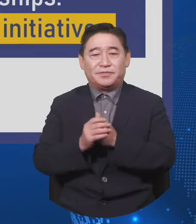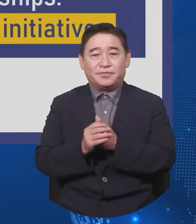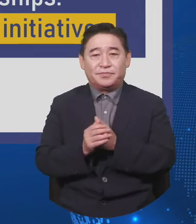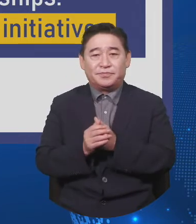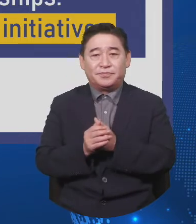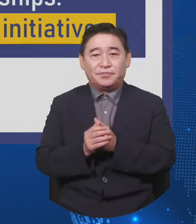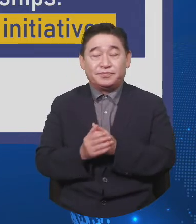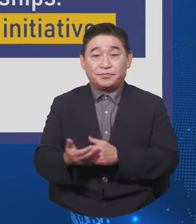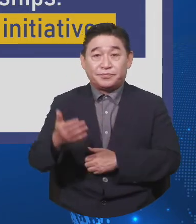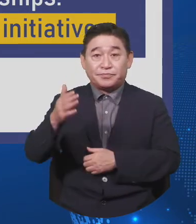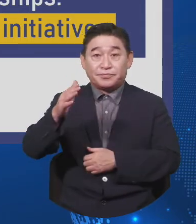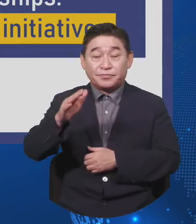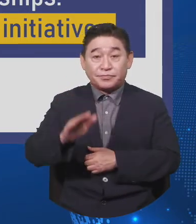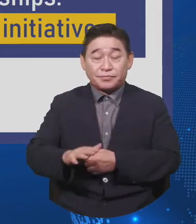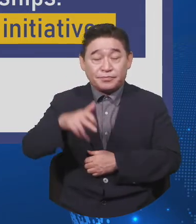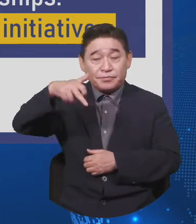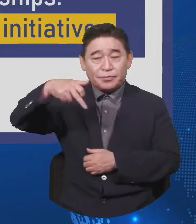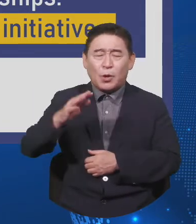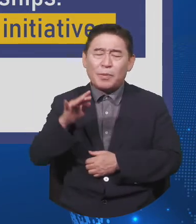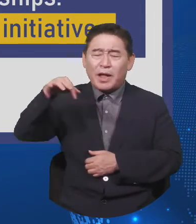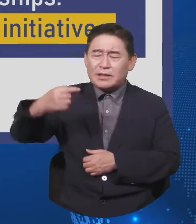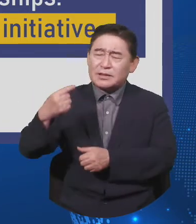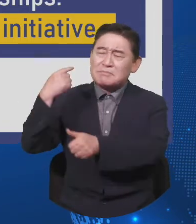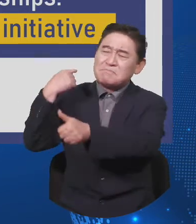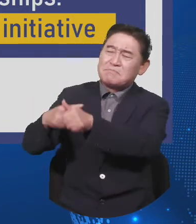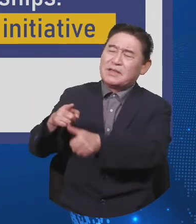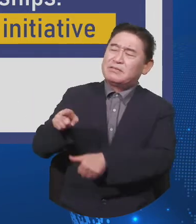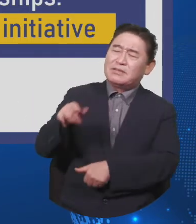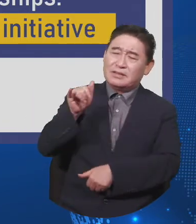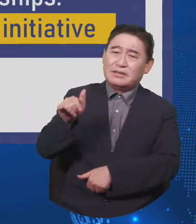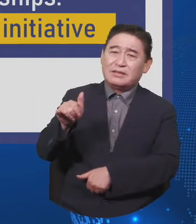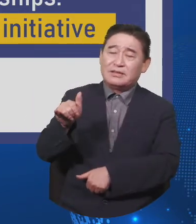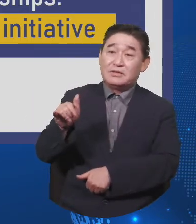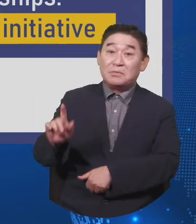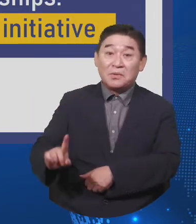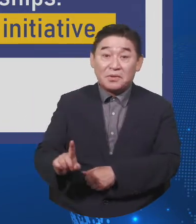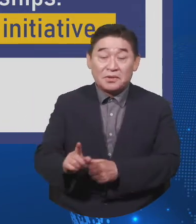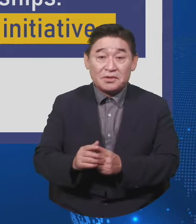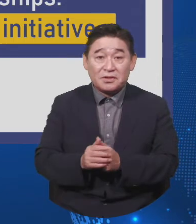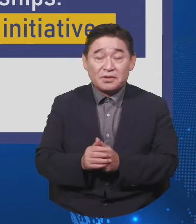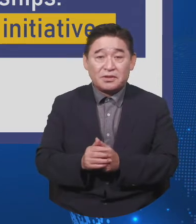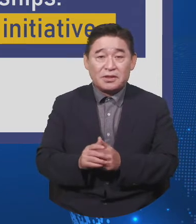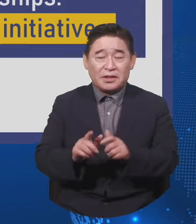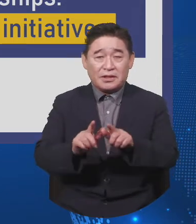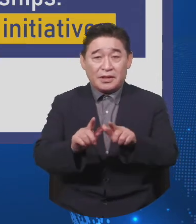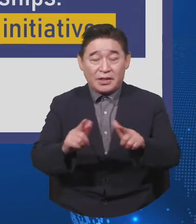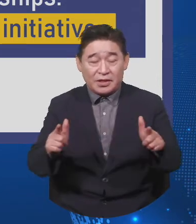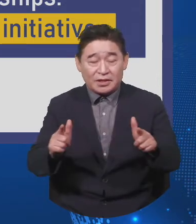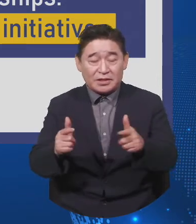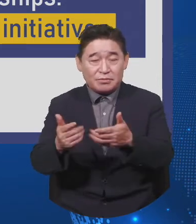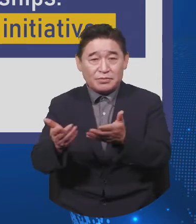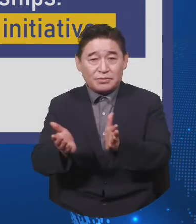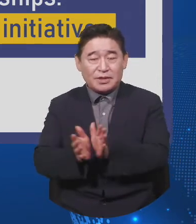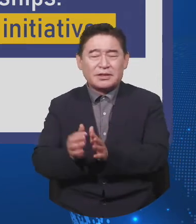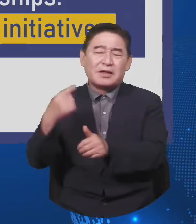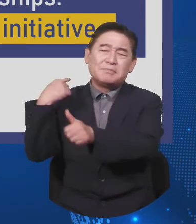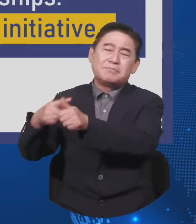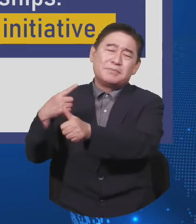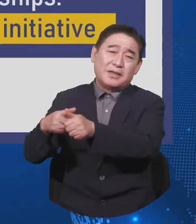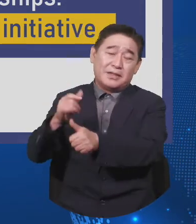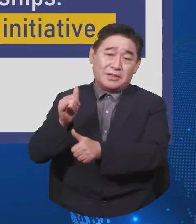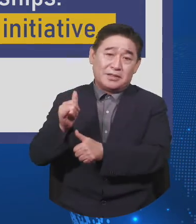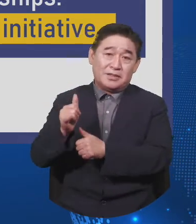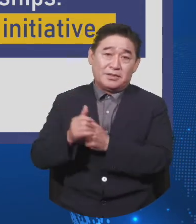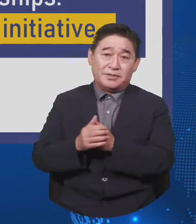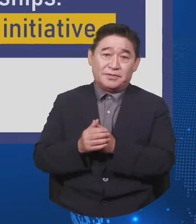been criticized for various reasons. For instance, for that it was not